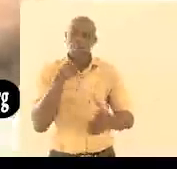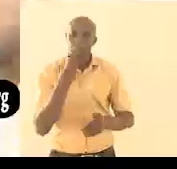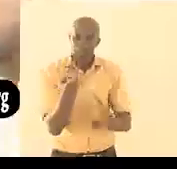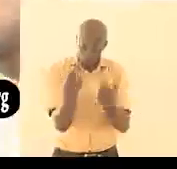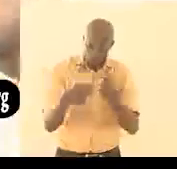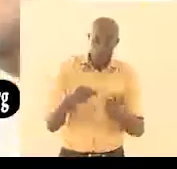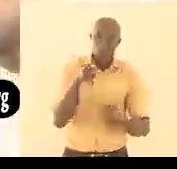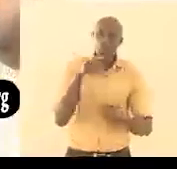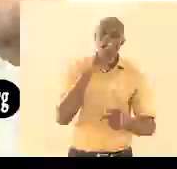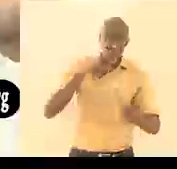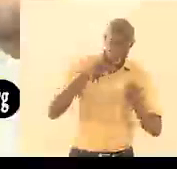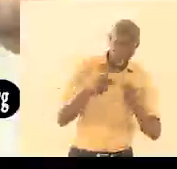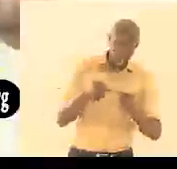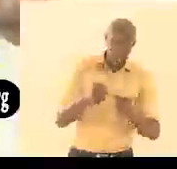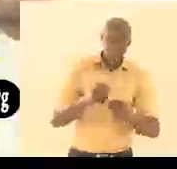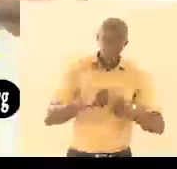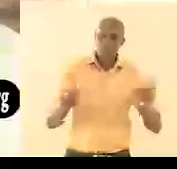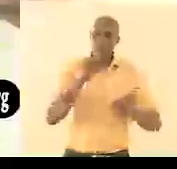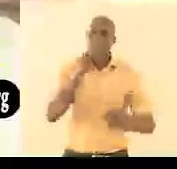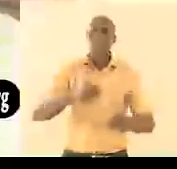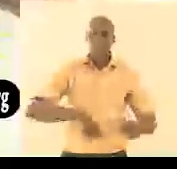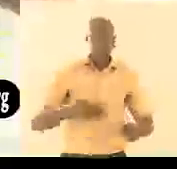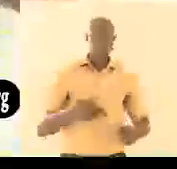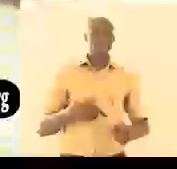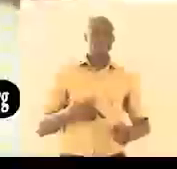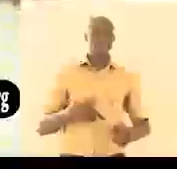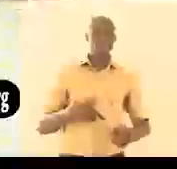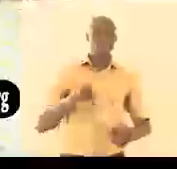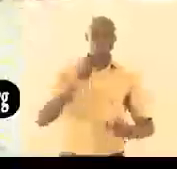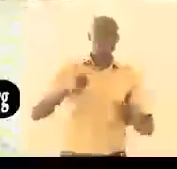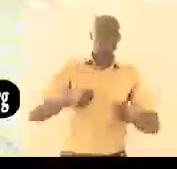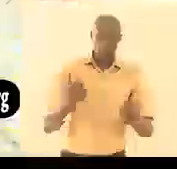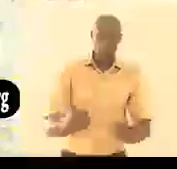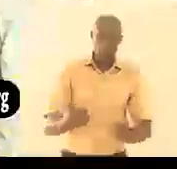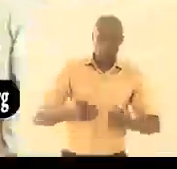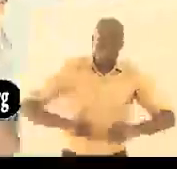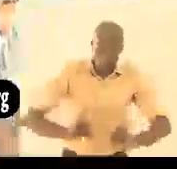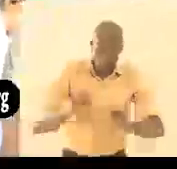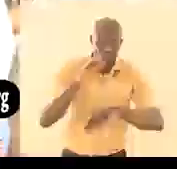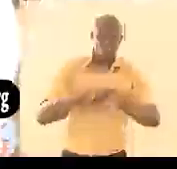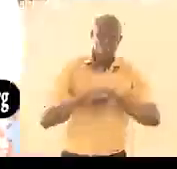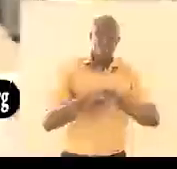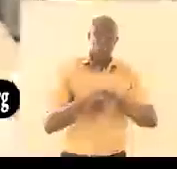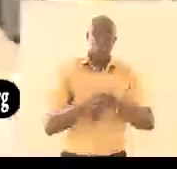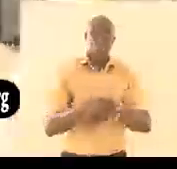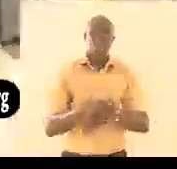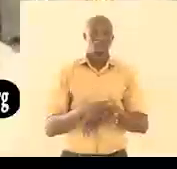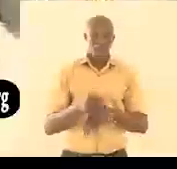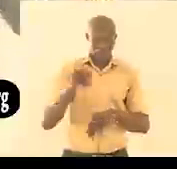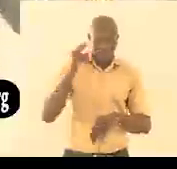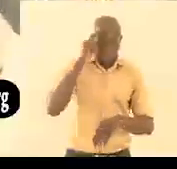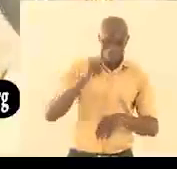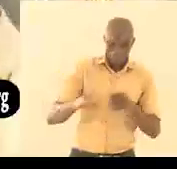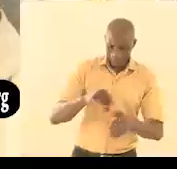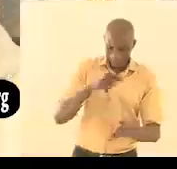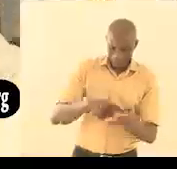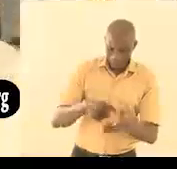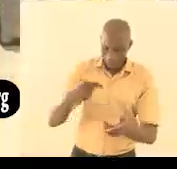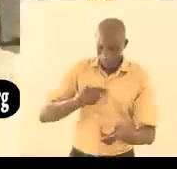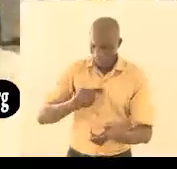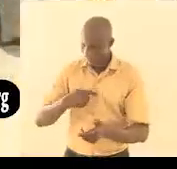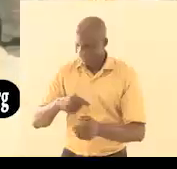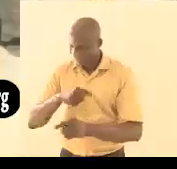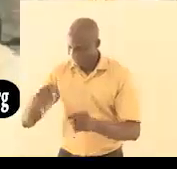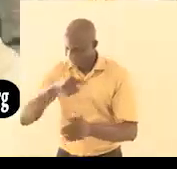come, you were wounded, but I am alive. You can now move on. You say, no, they did this to me. It did this to me.